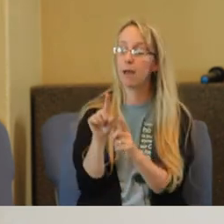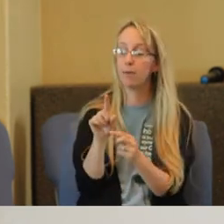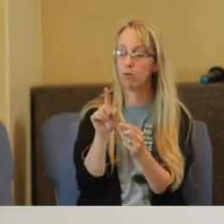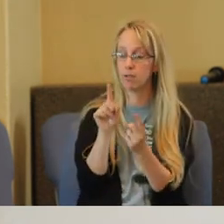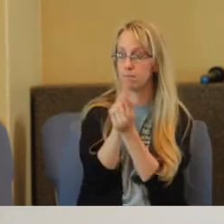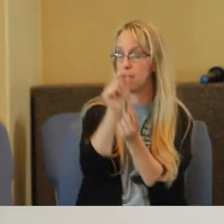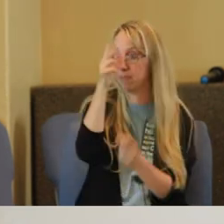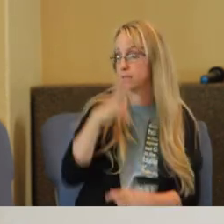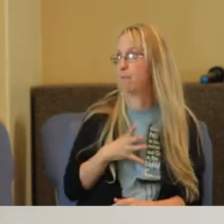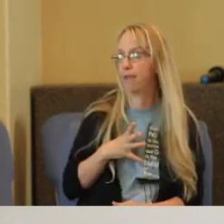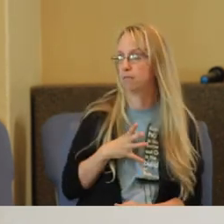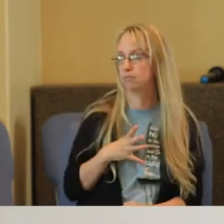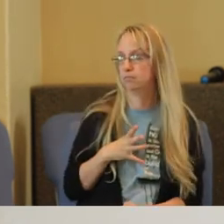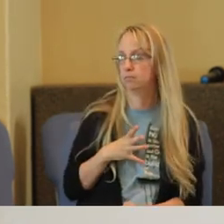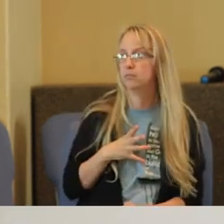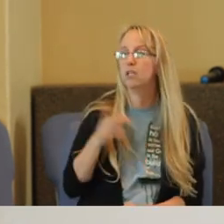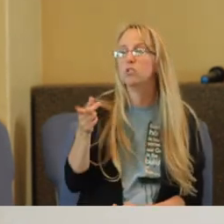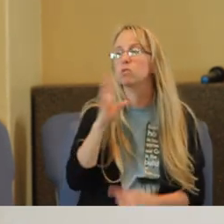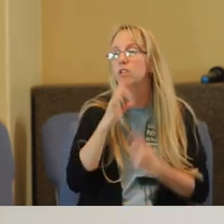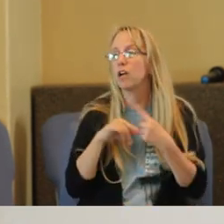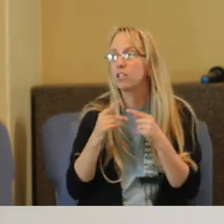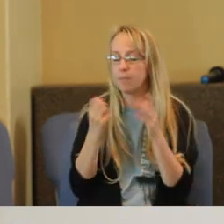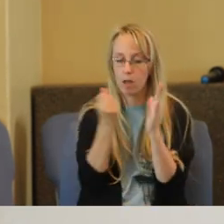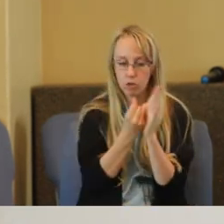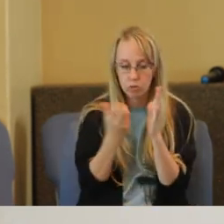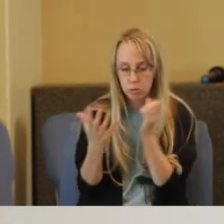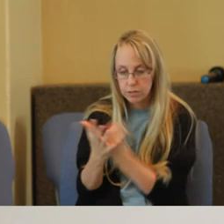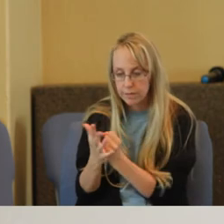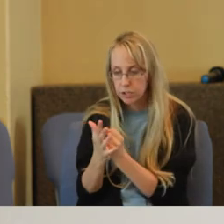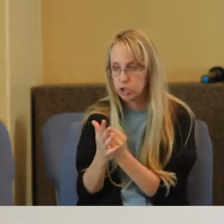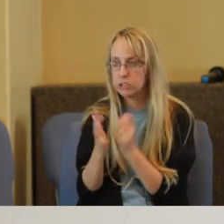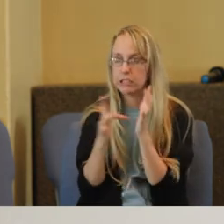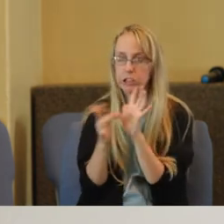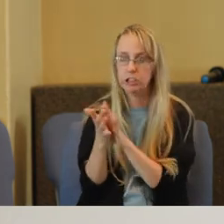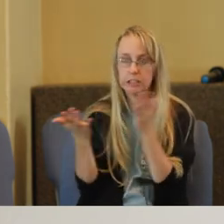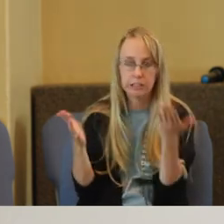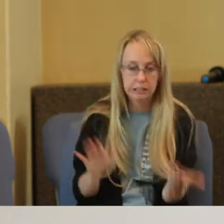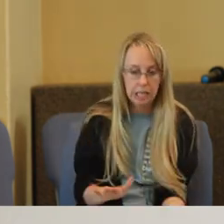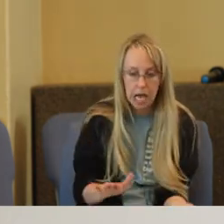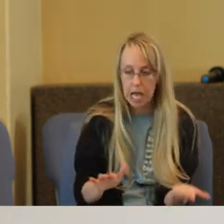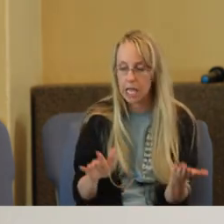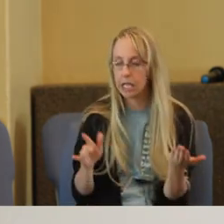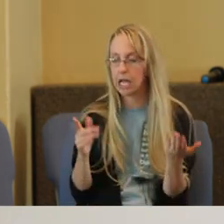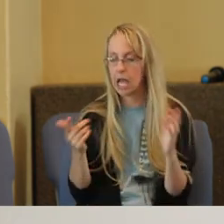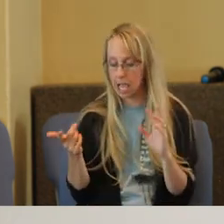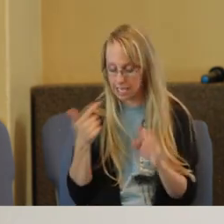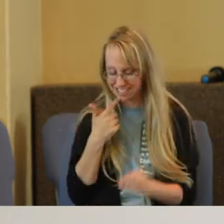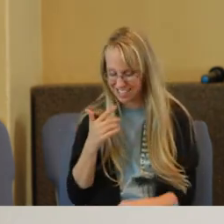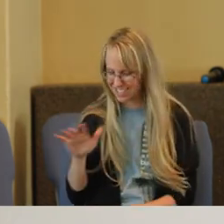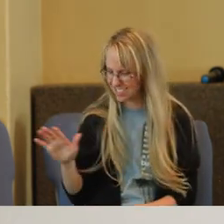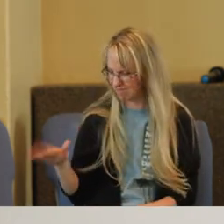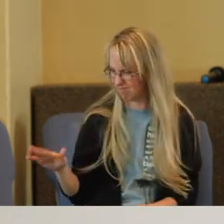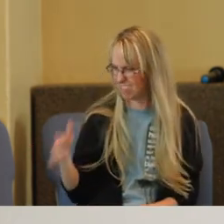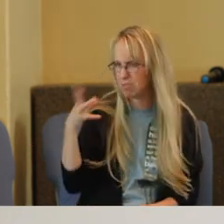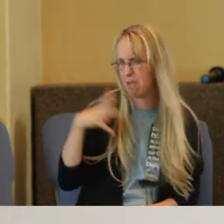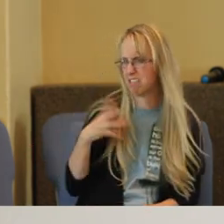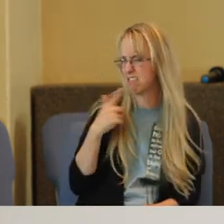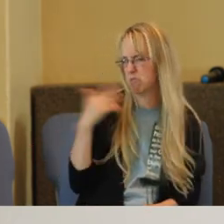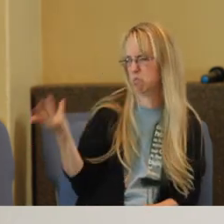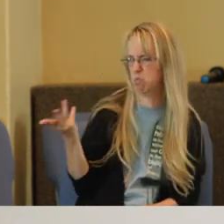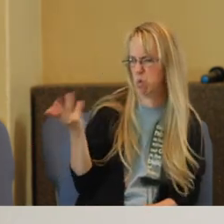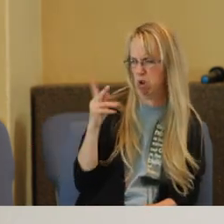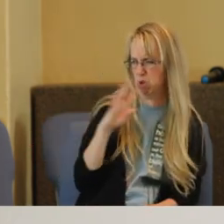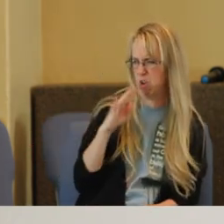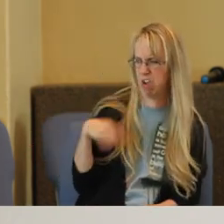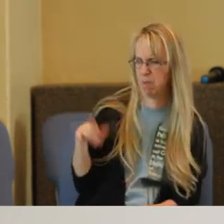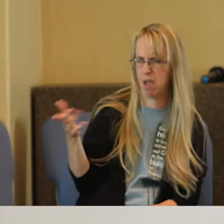the crucifixion, about Jesus dying and everything. And he says, "What is this that you guys are talking about?" And they say,